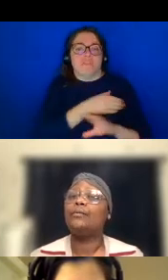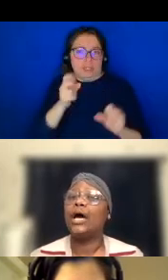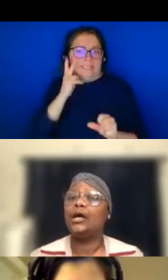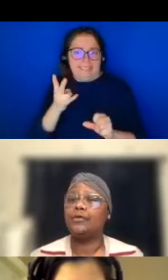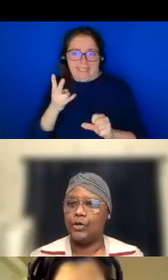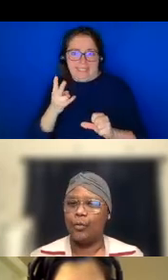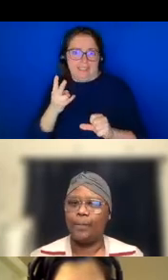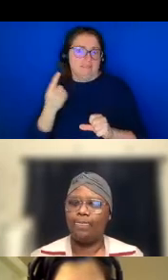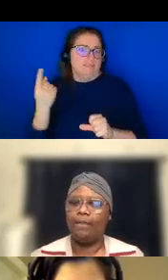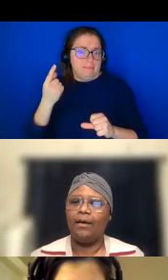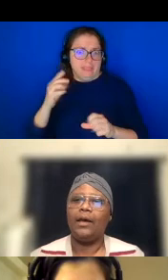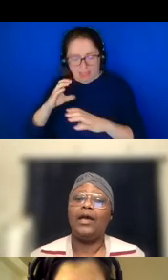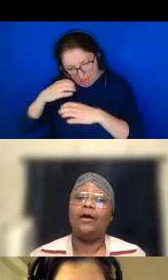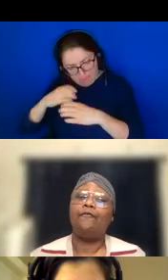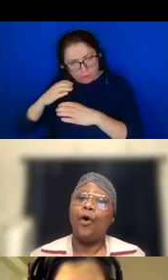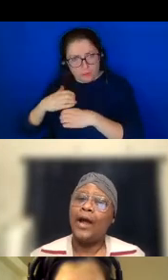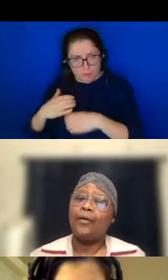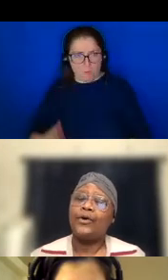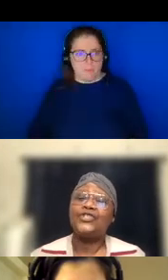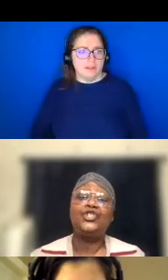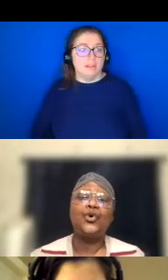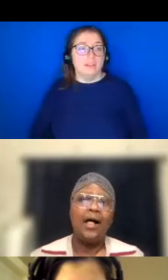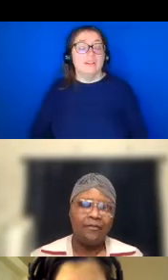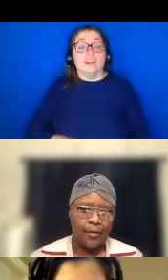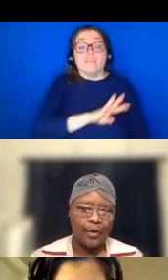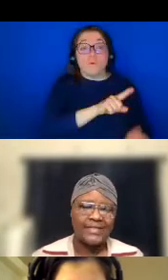the microscope. 4 hours to